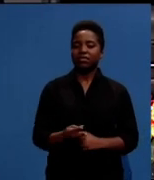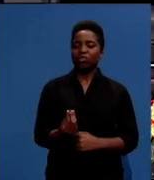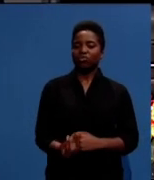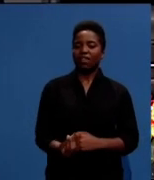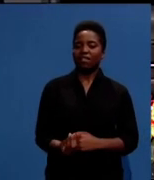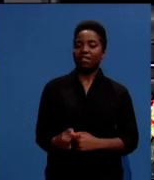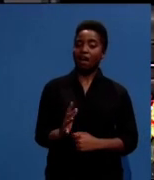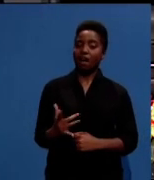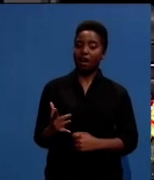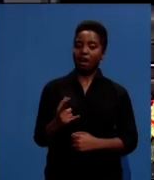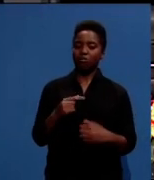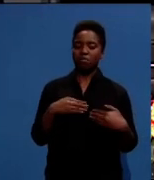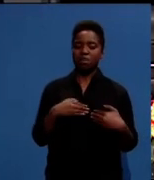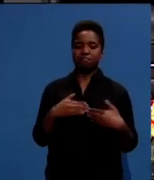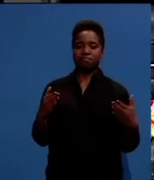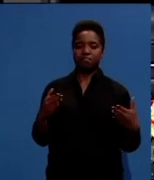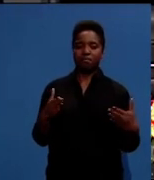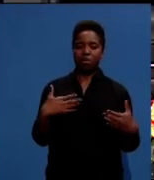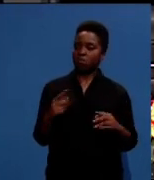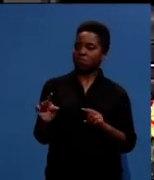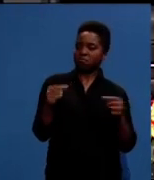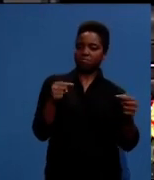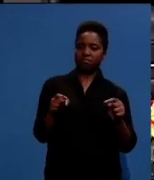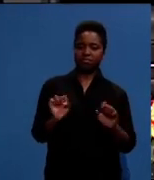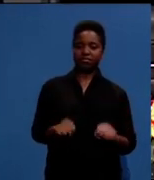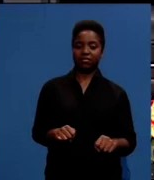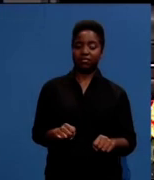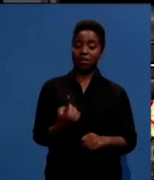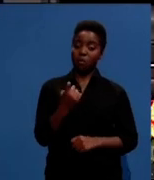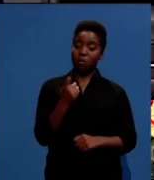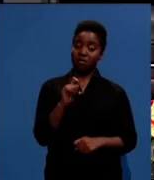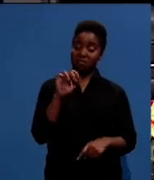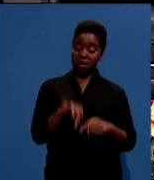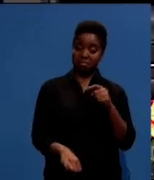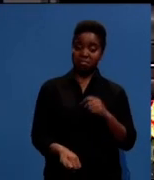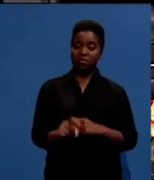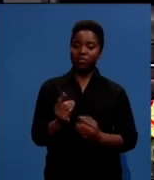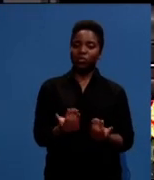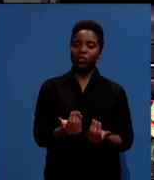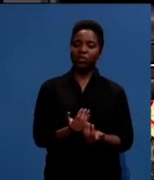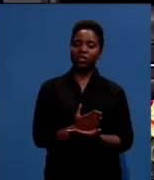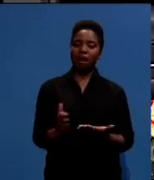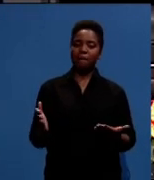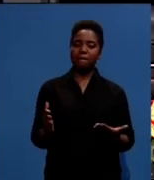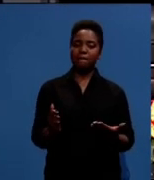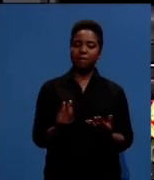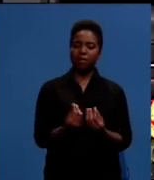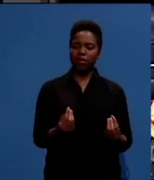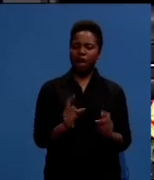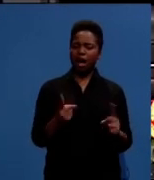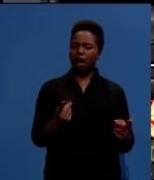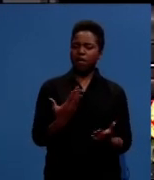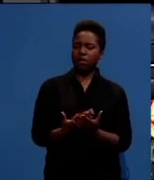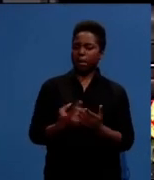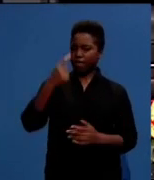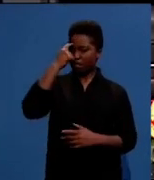to speak their mind, to be able to argue with you. One of the things that we find in schools is that we struggle with children who are not able to think critically, who are not able to